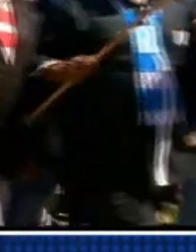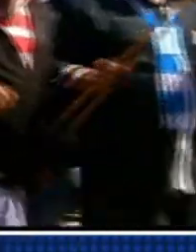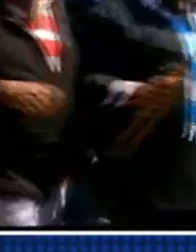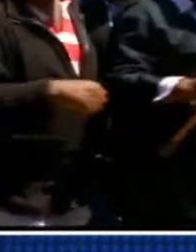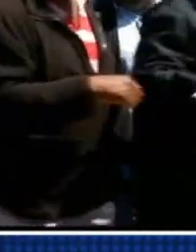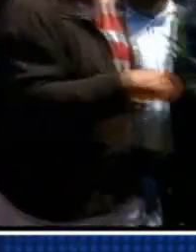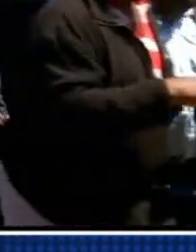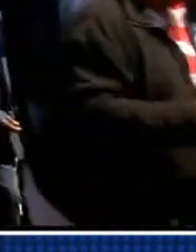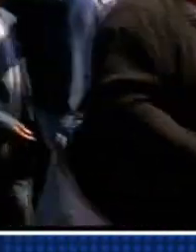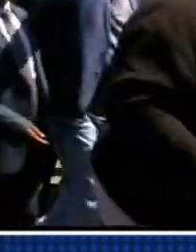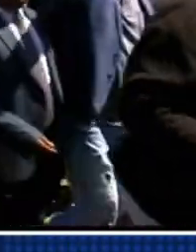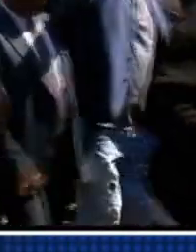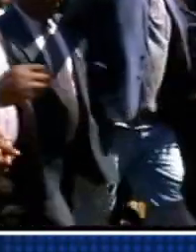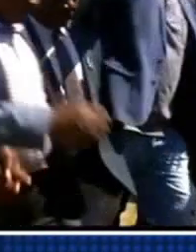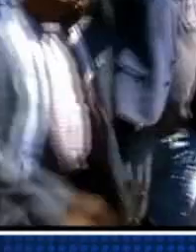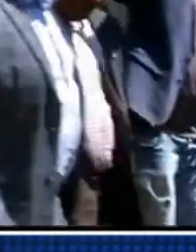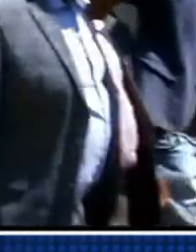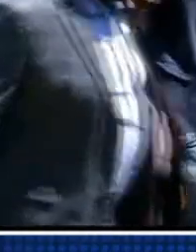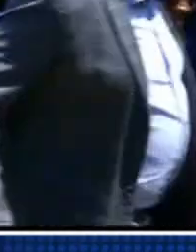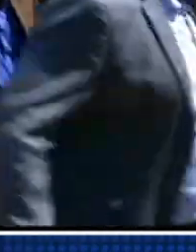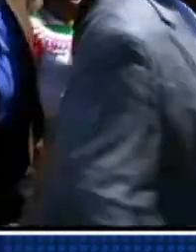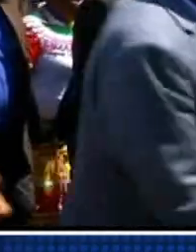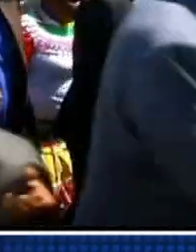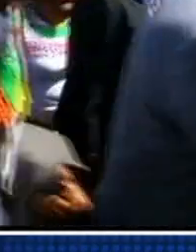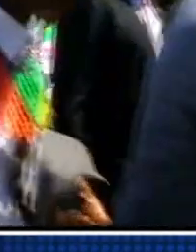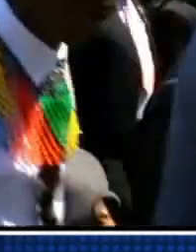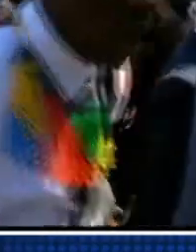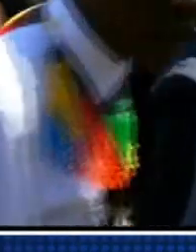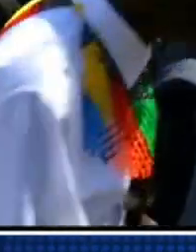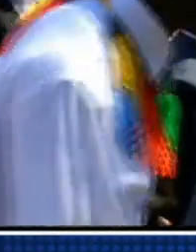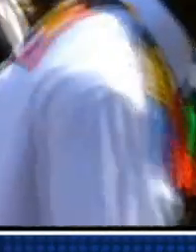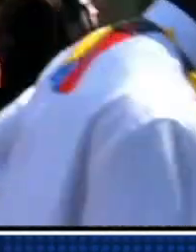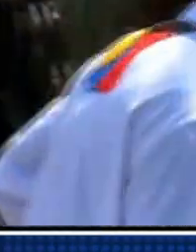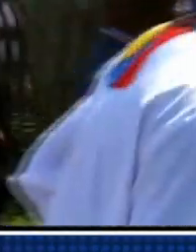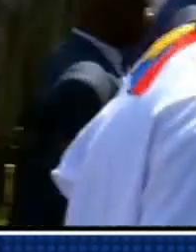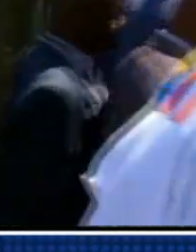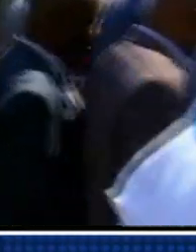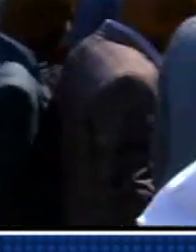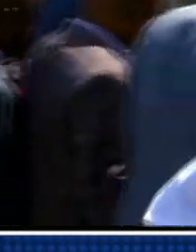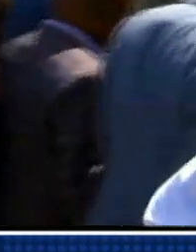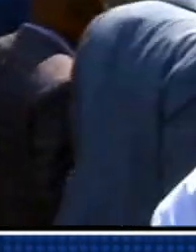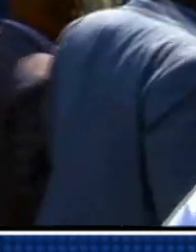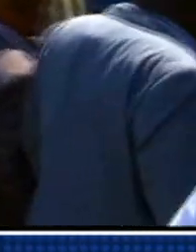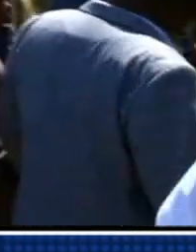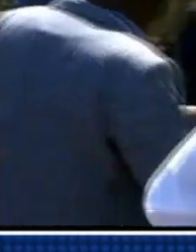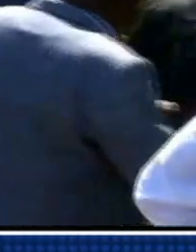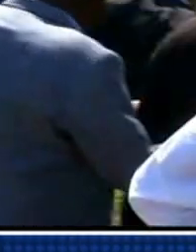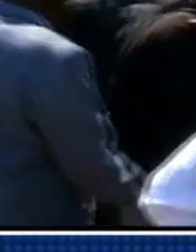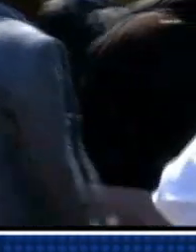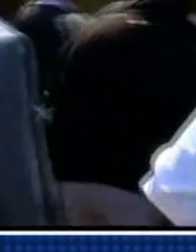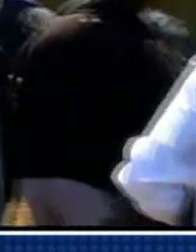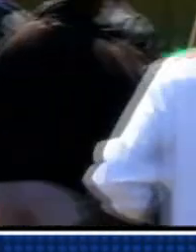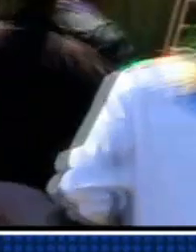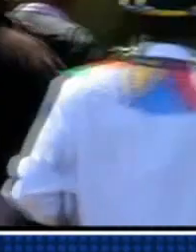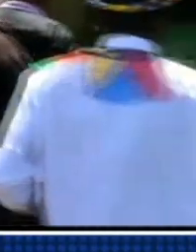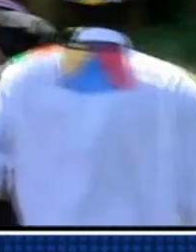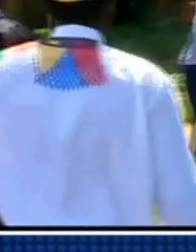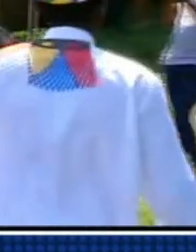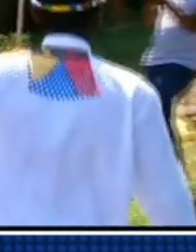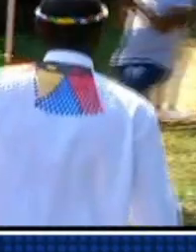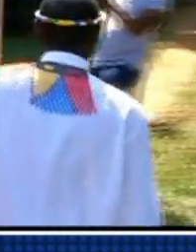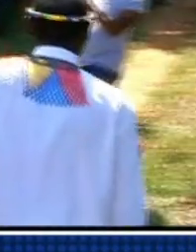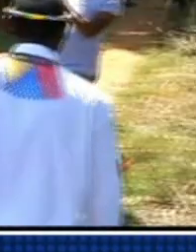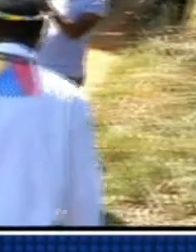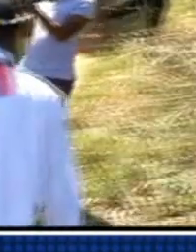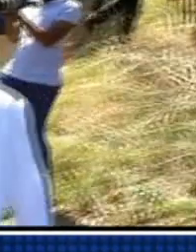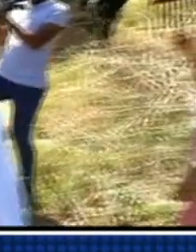Naledi, for us, as we were doing the story, as you were saying, that we've seen some divided views from community